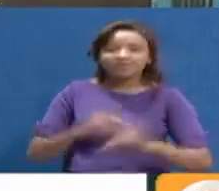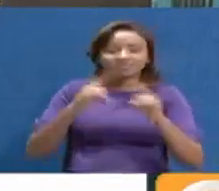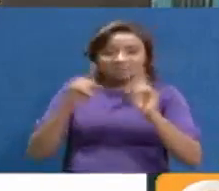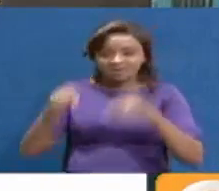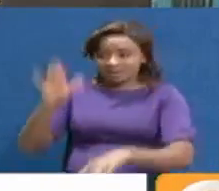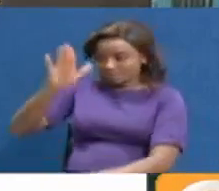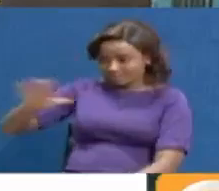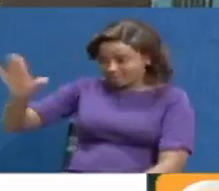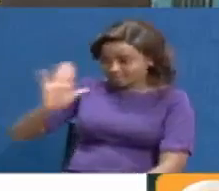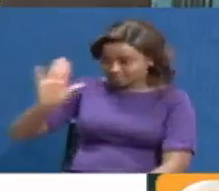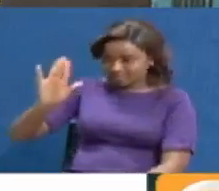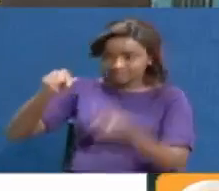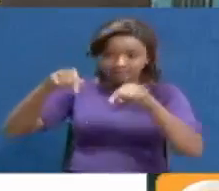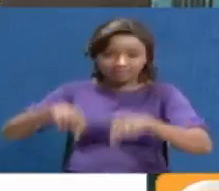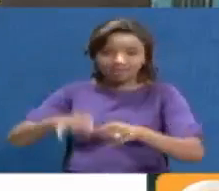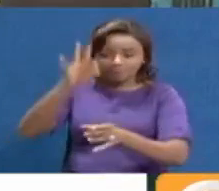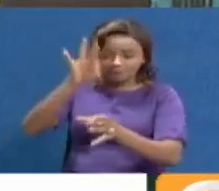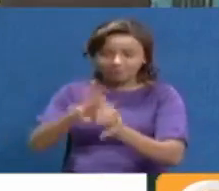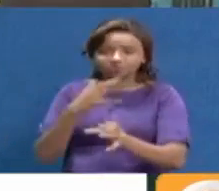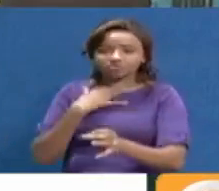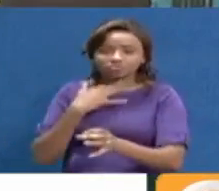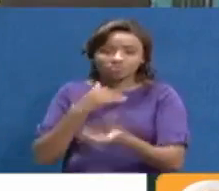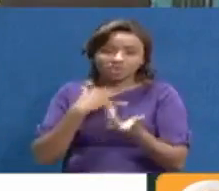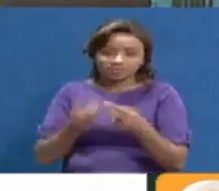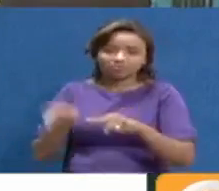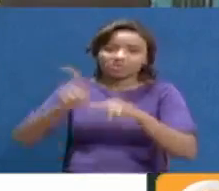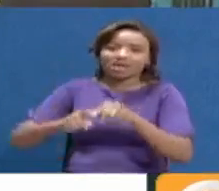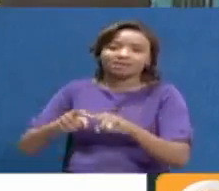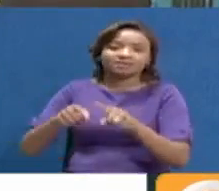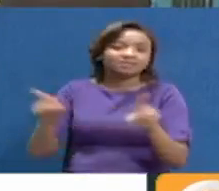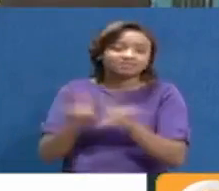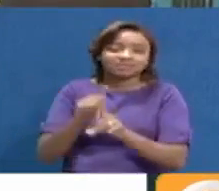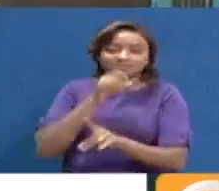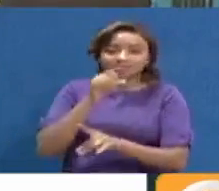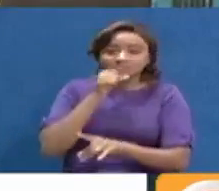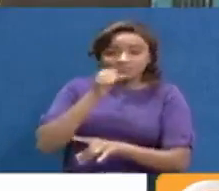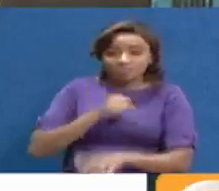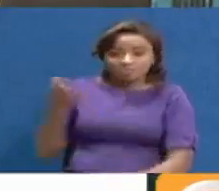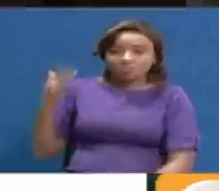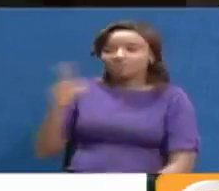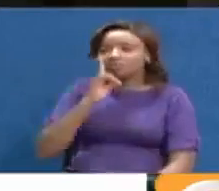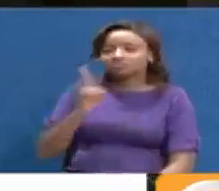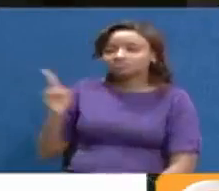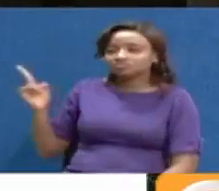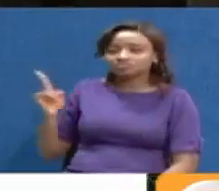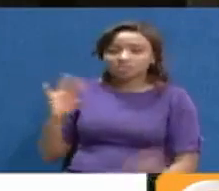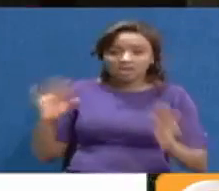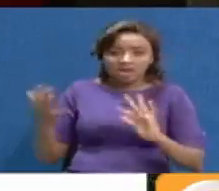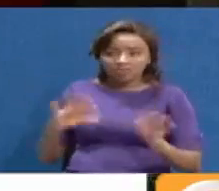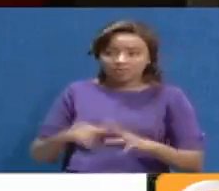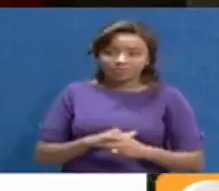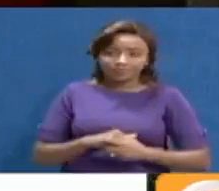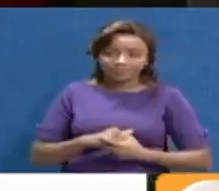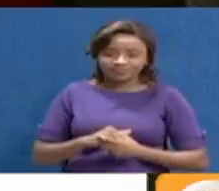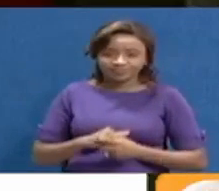and the same parliament voted to lower the taxes. And let's take a look at what those COVID economic